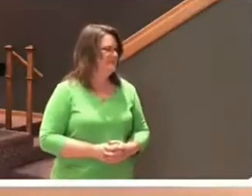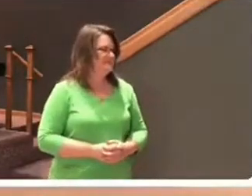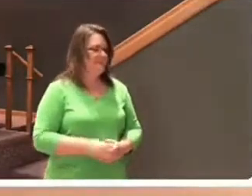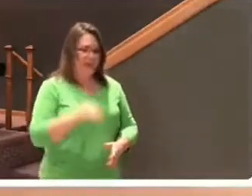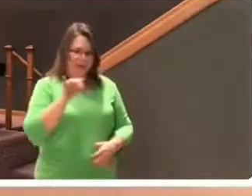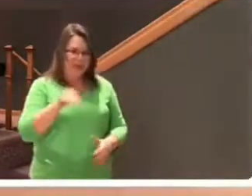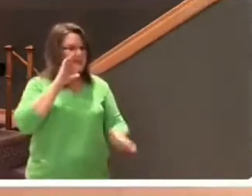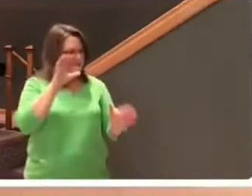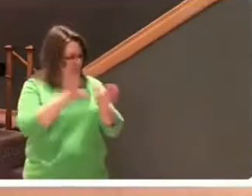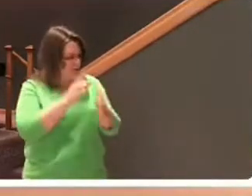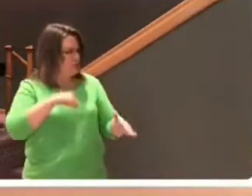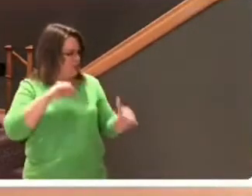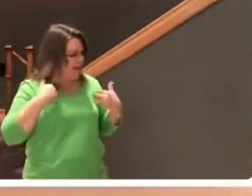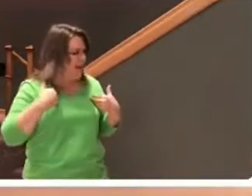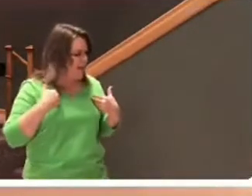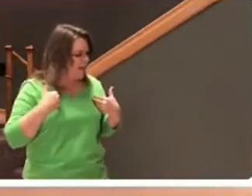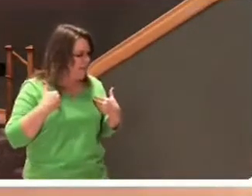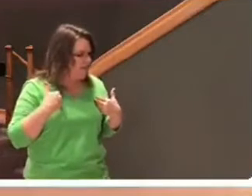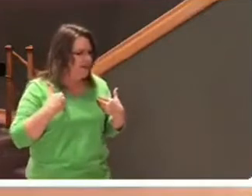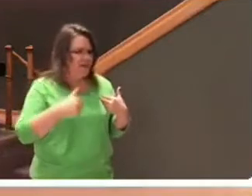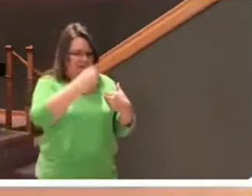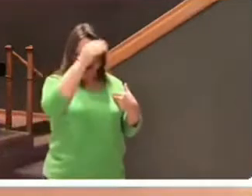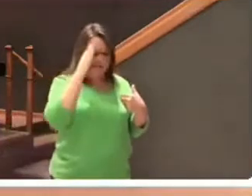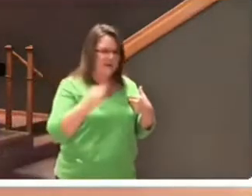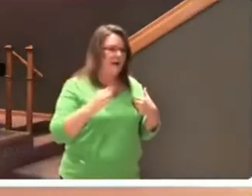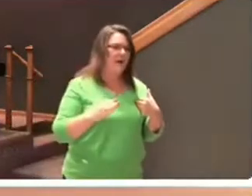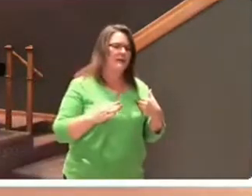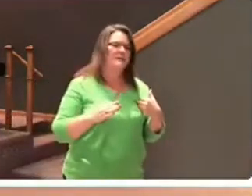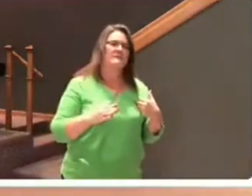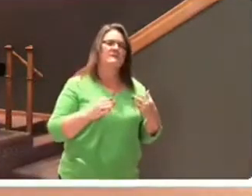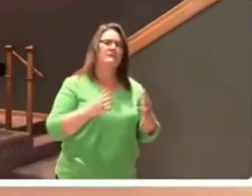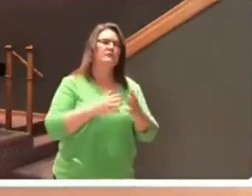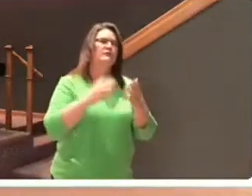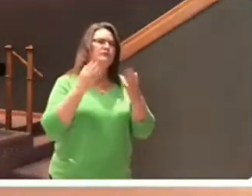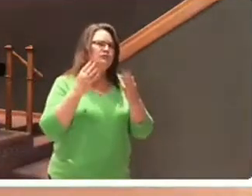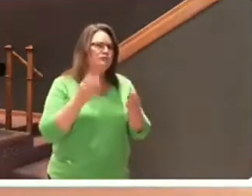That's the picture we have. God is generous.